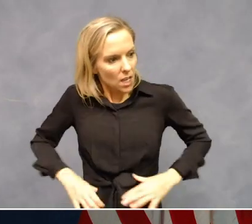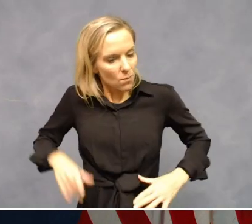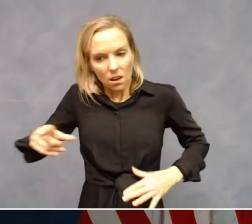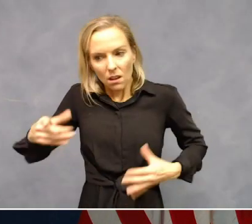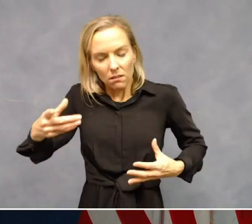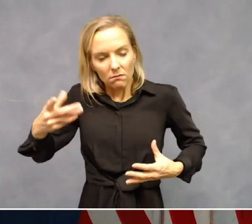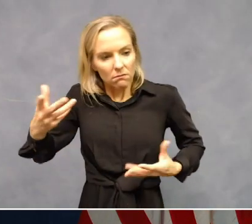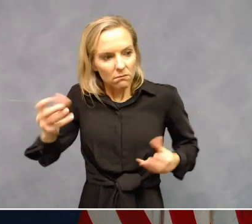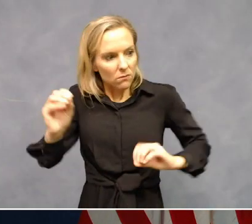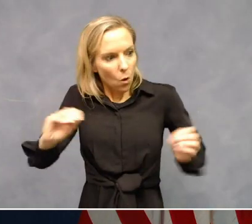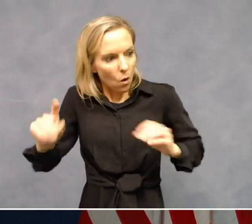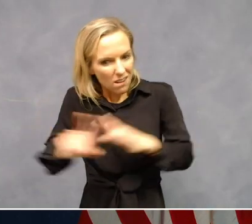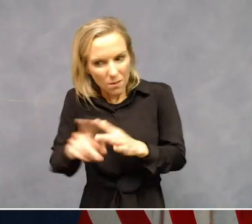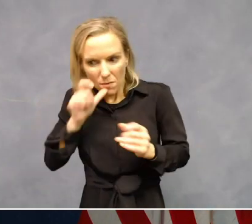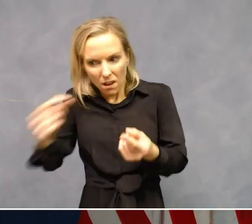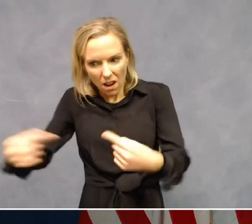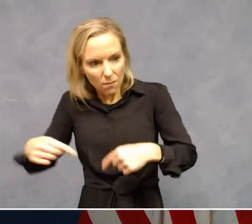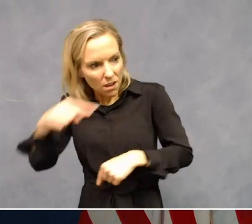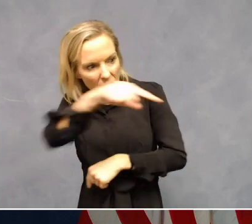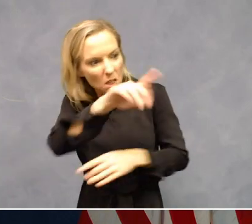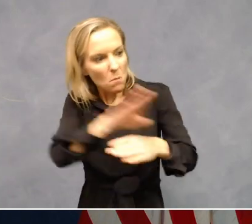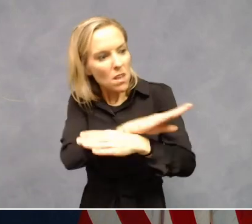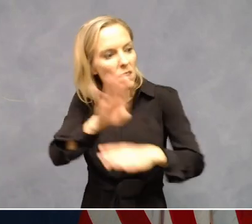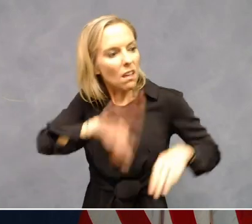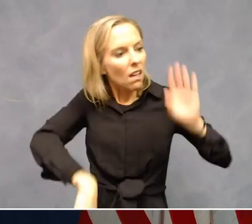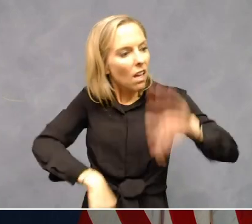people aren't coming. Stu?